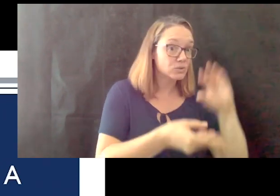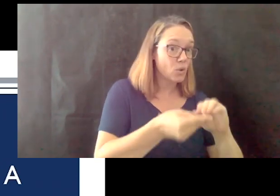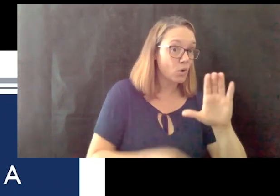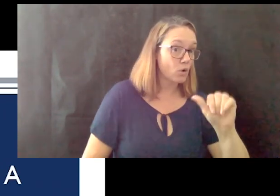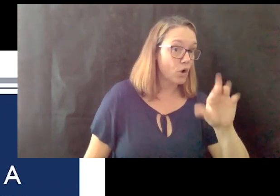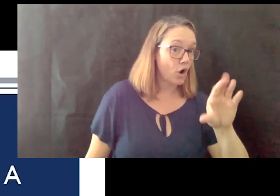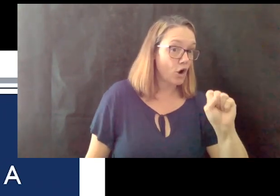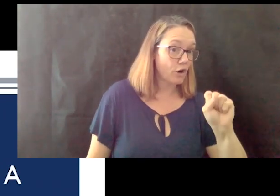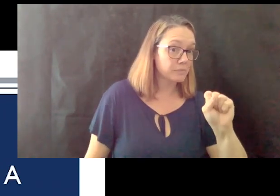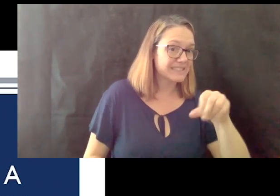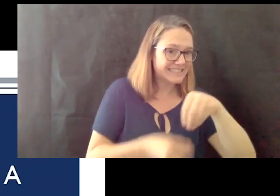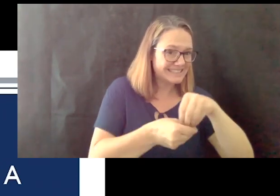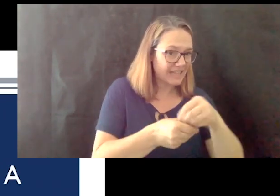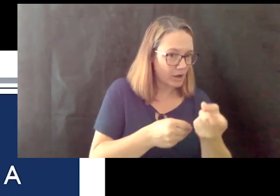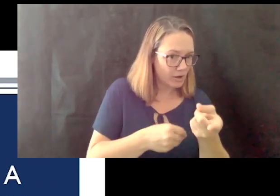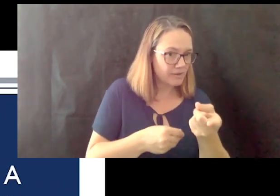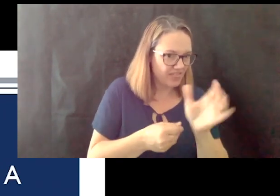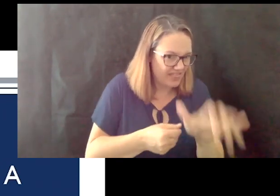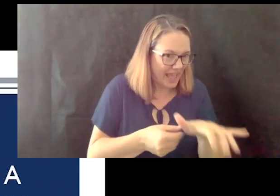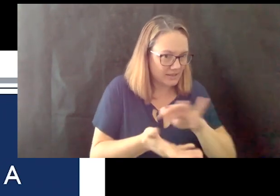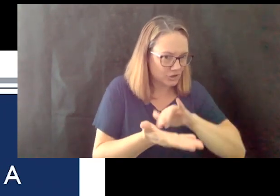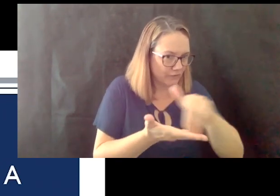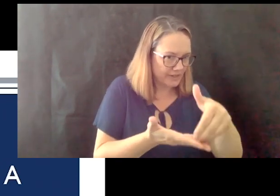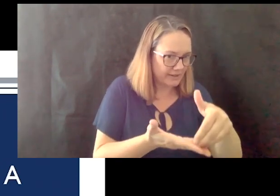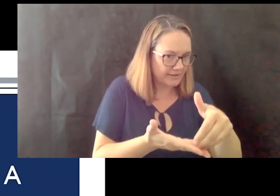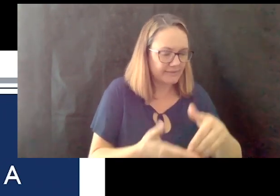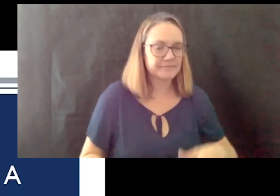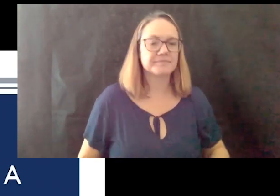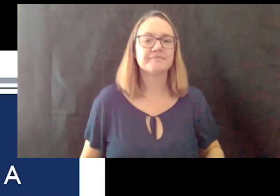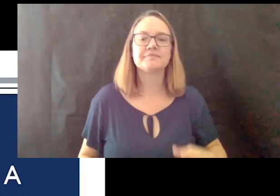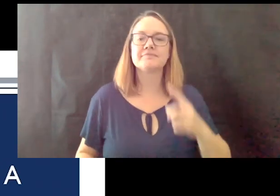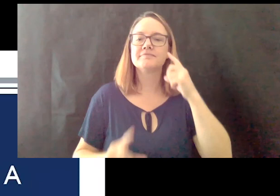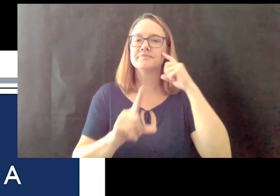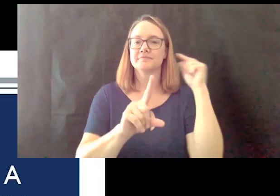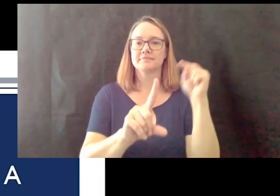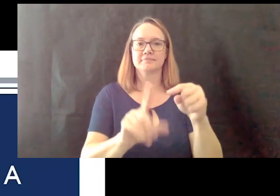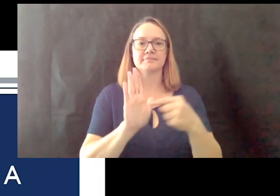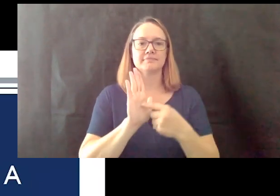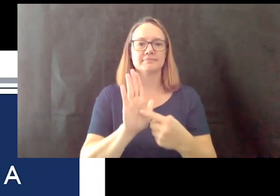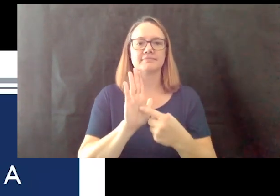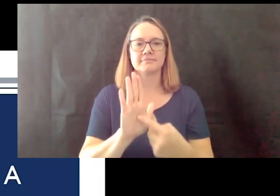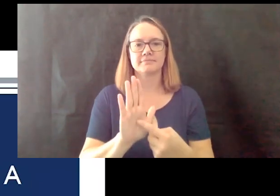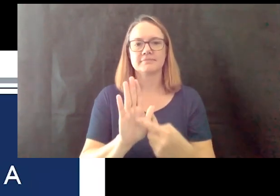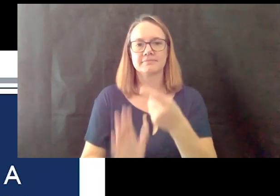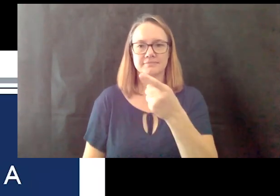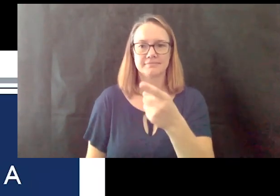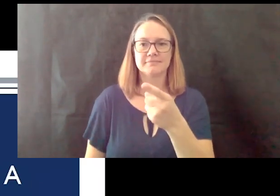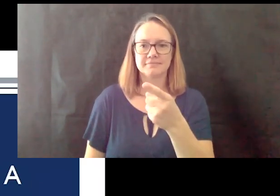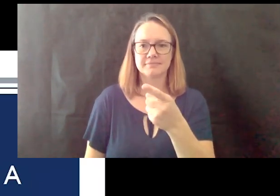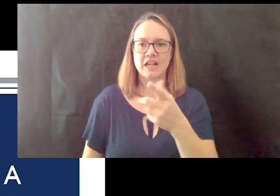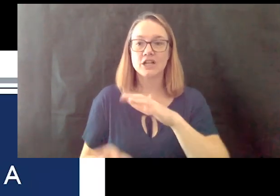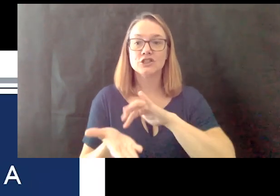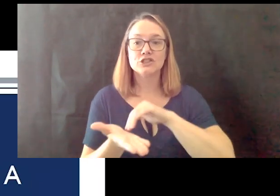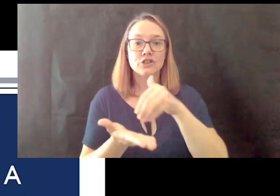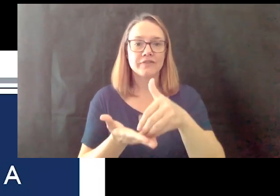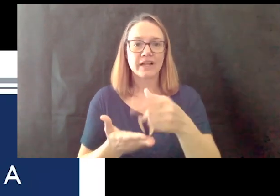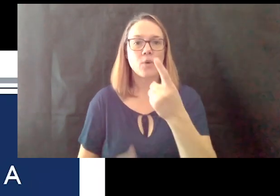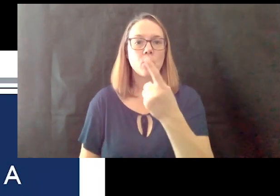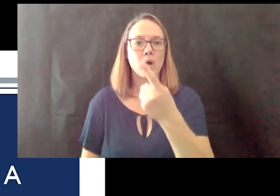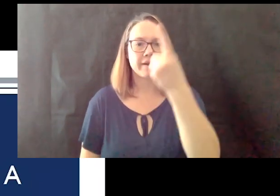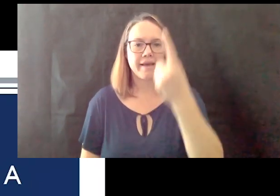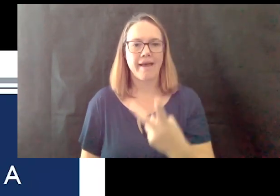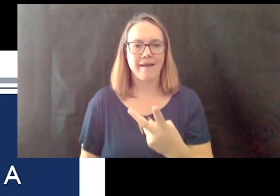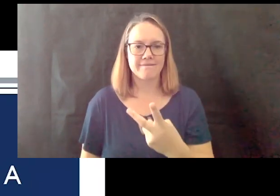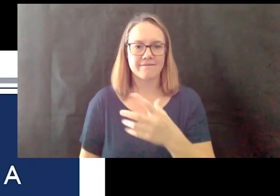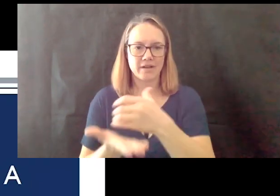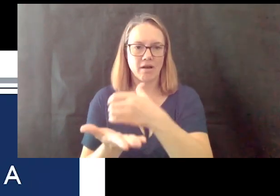total carbohydrates that are within that serving size. So for this example that we have up here on the screen, we see